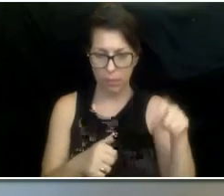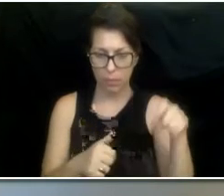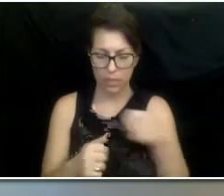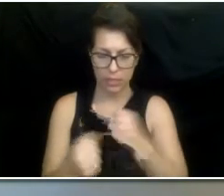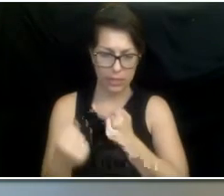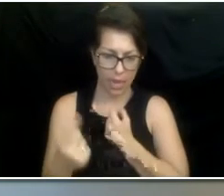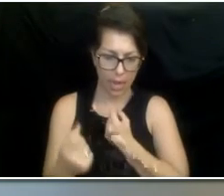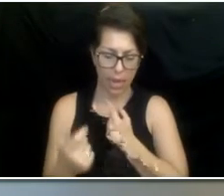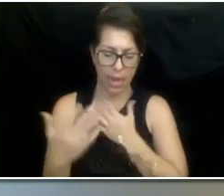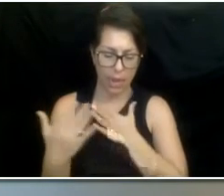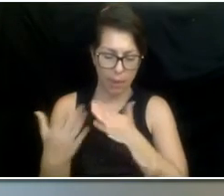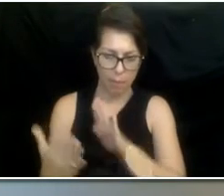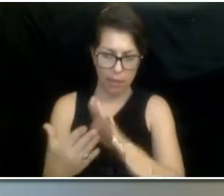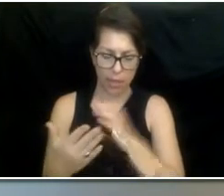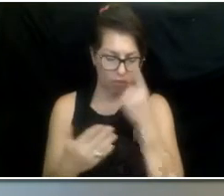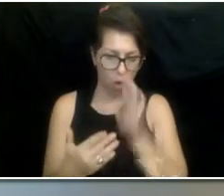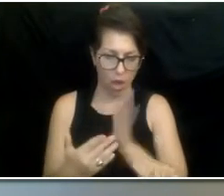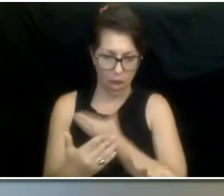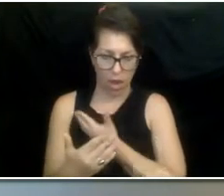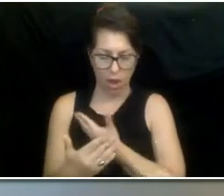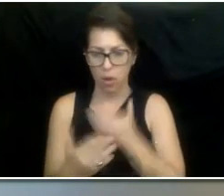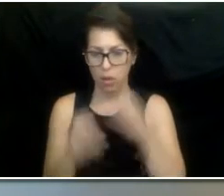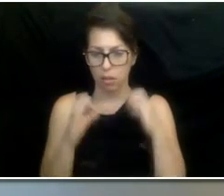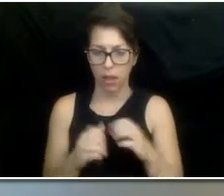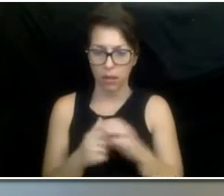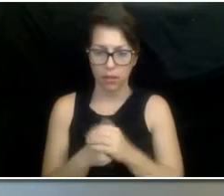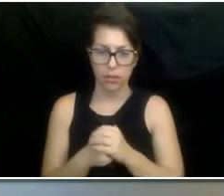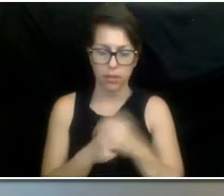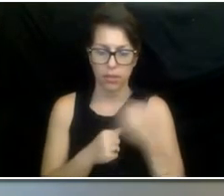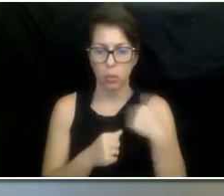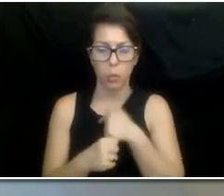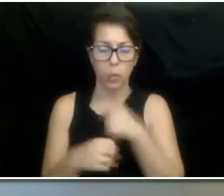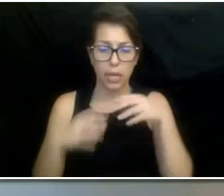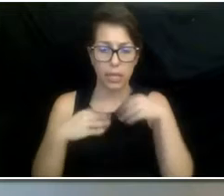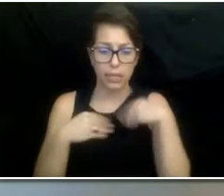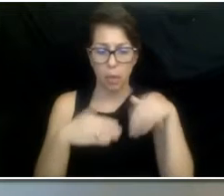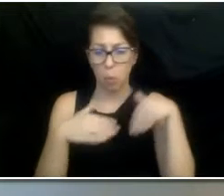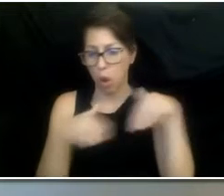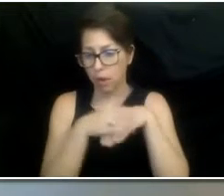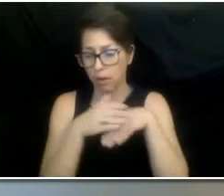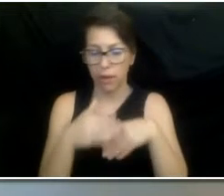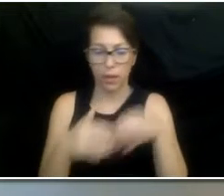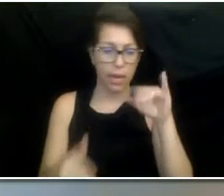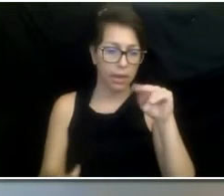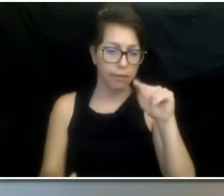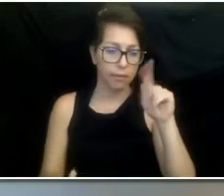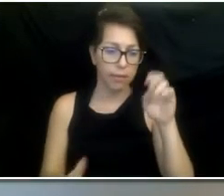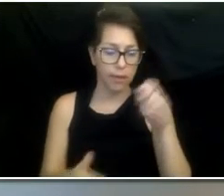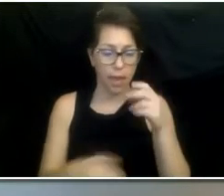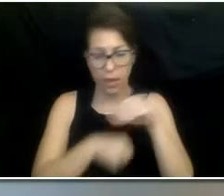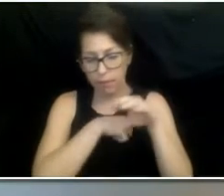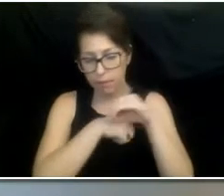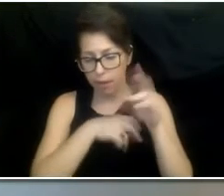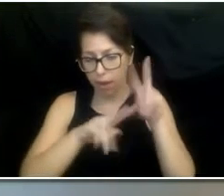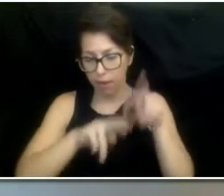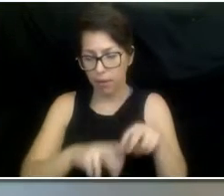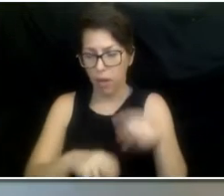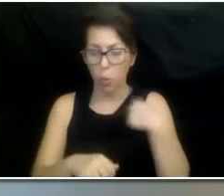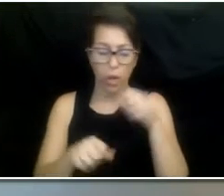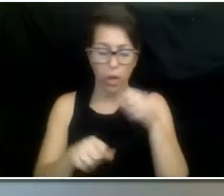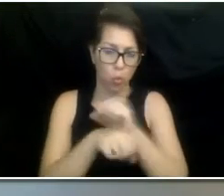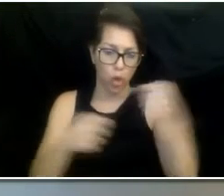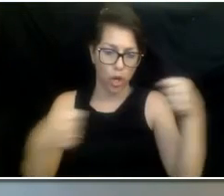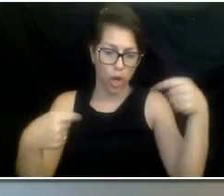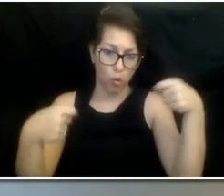internet access and Society provided cell phones whereby we can text and email our clients as whatever